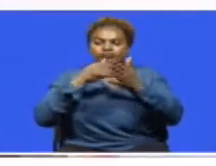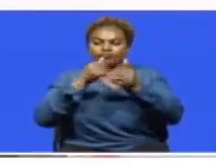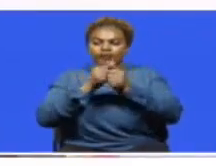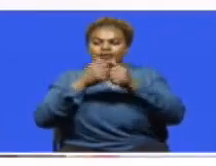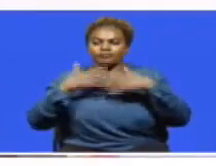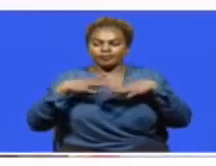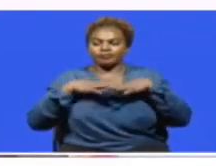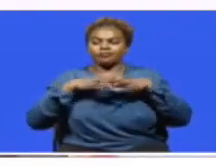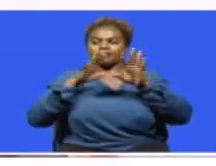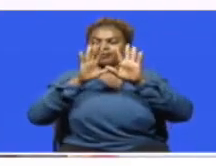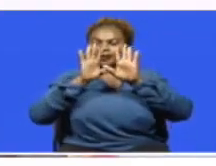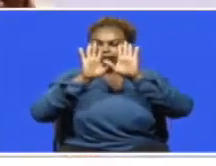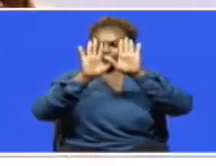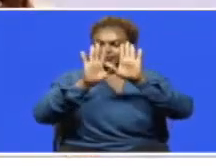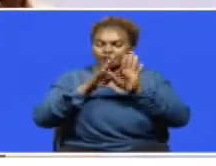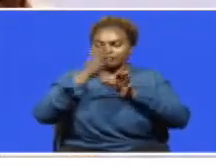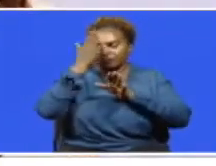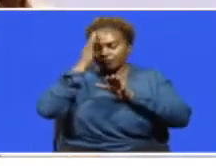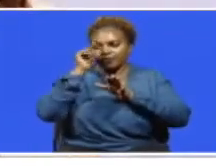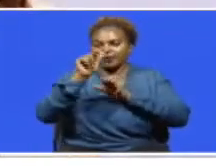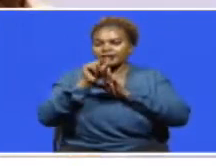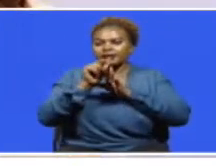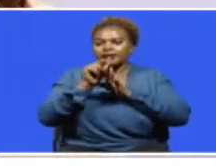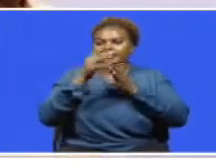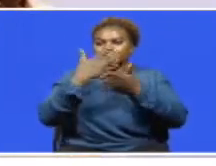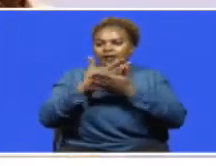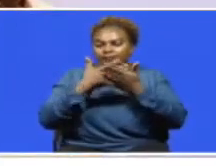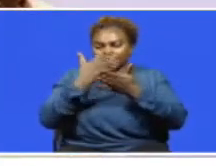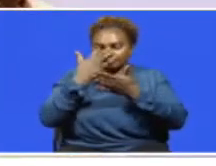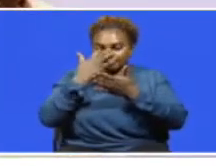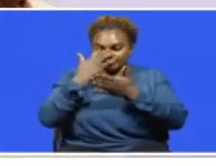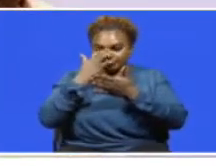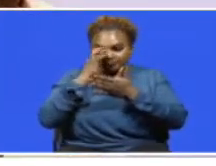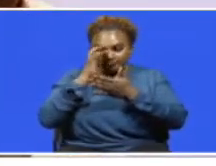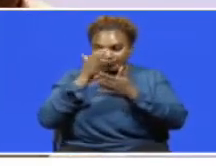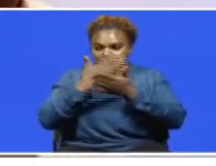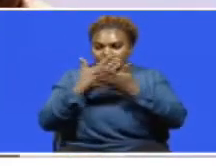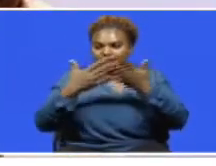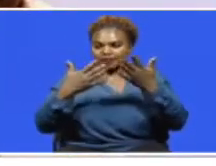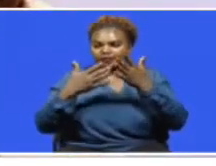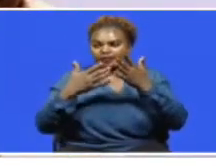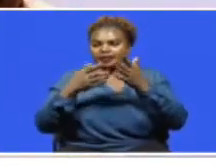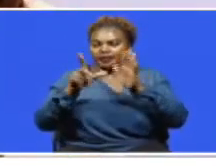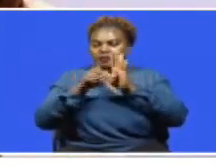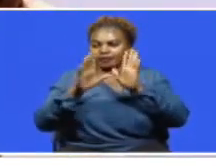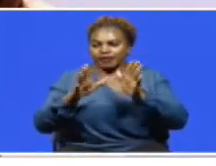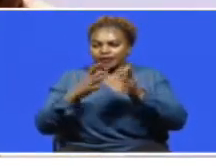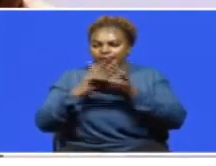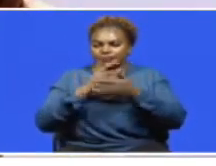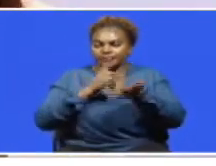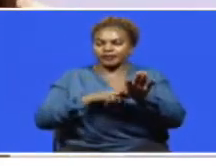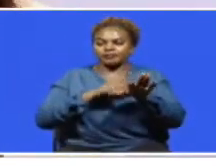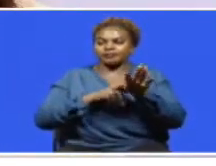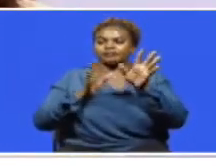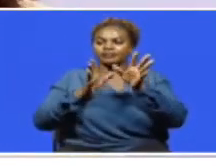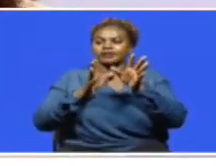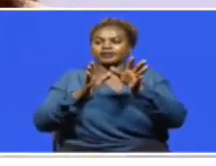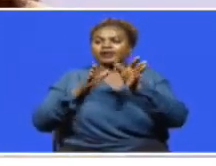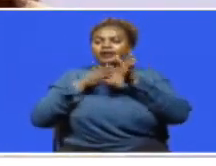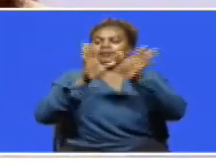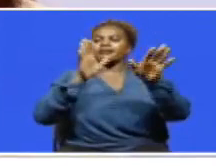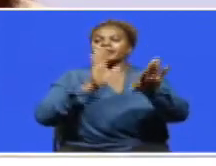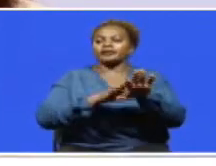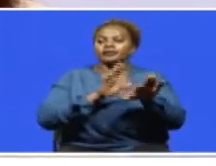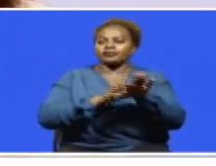It's important to recognize that there are caveats, which can be explored. And I'm not a lawyer, but sometimes there are issues that we call